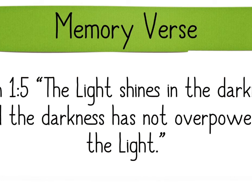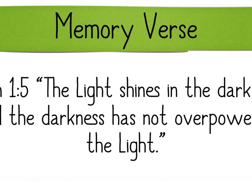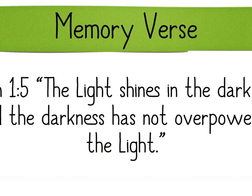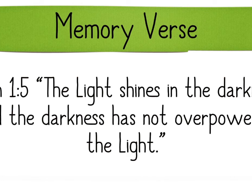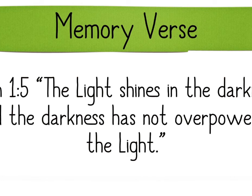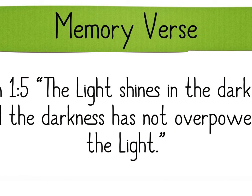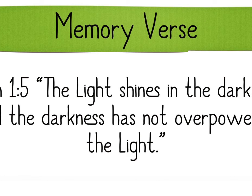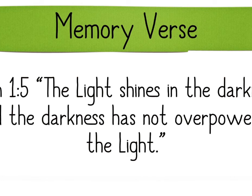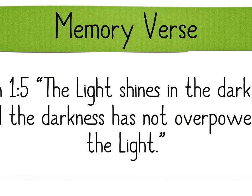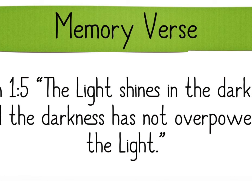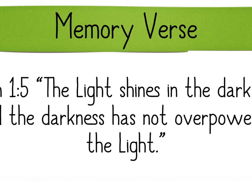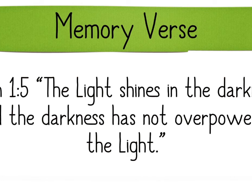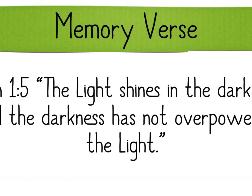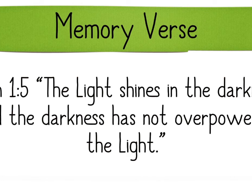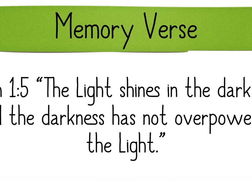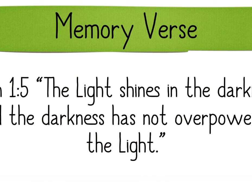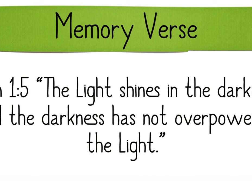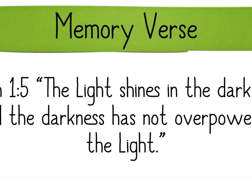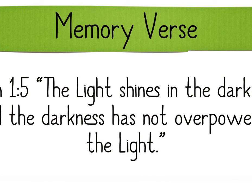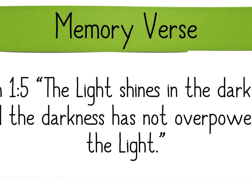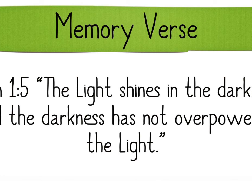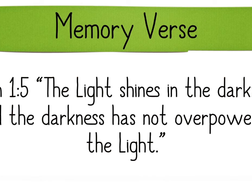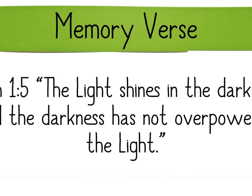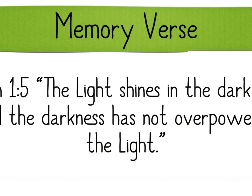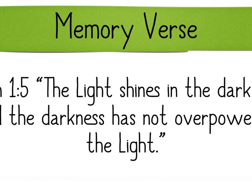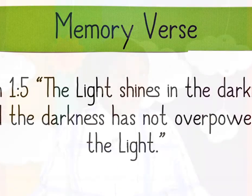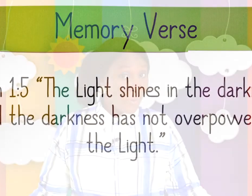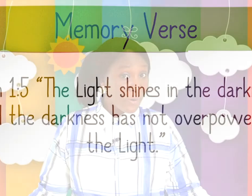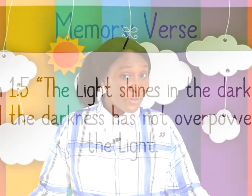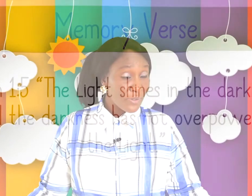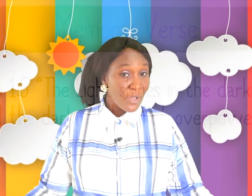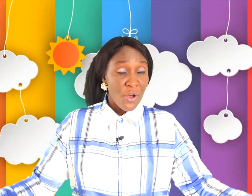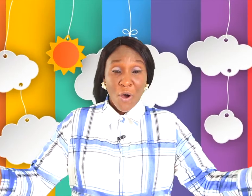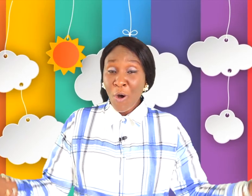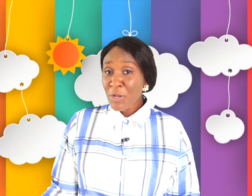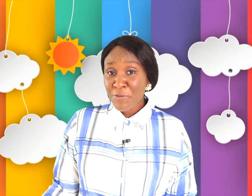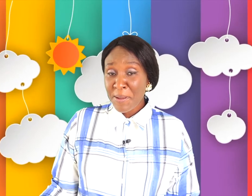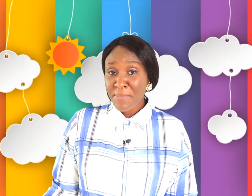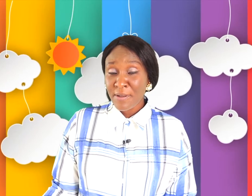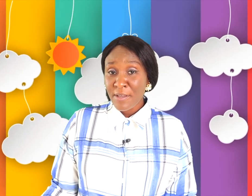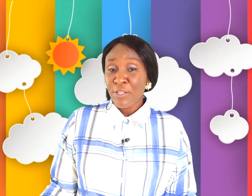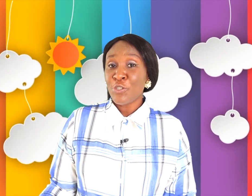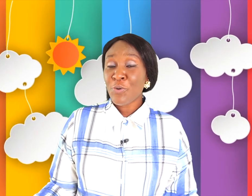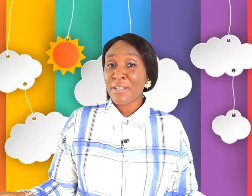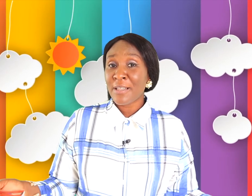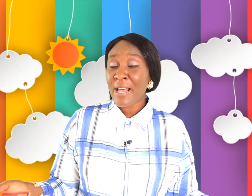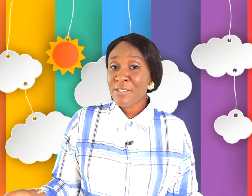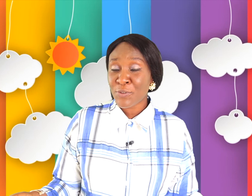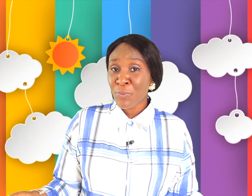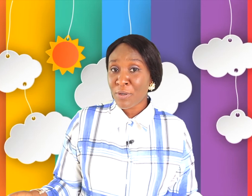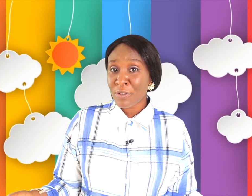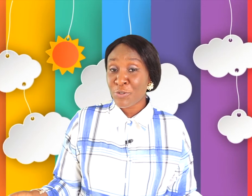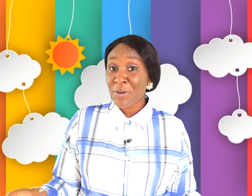not overpowered the light. So darkness cannot overpower us. Always remember that you are the